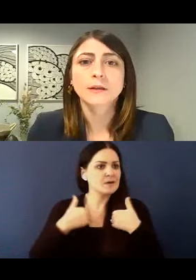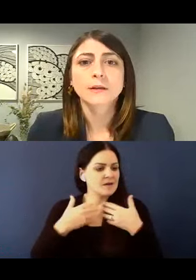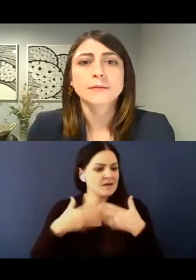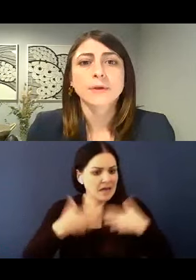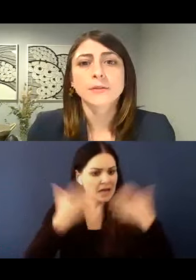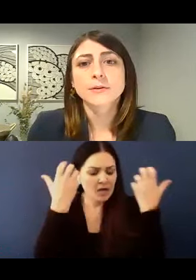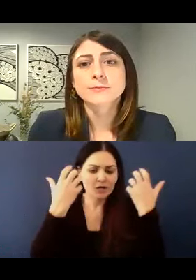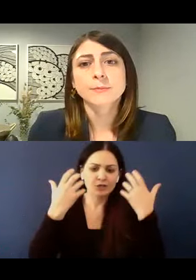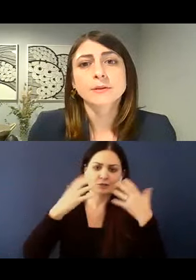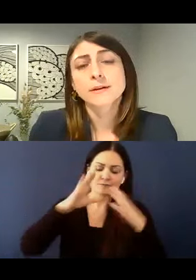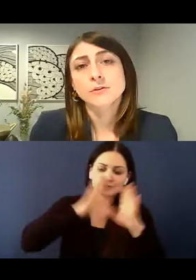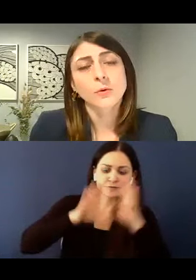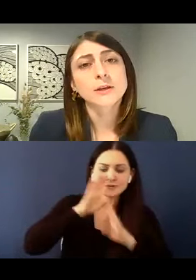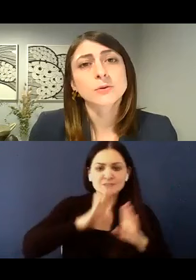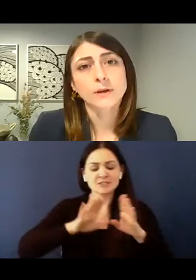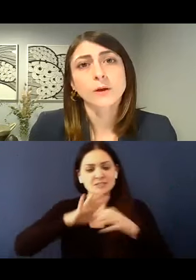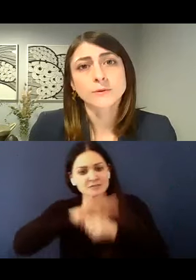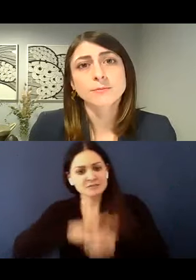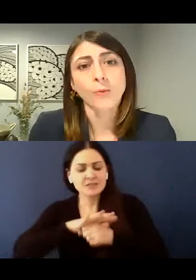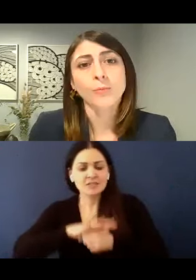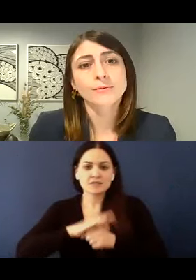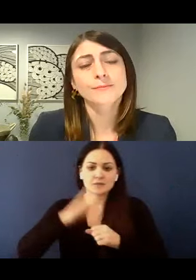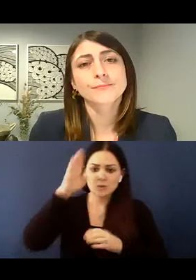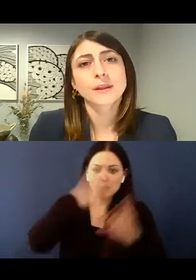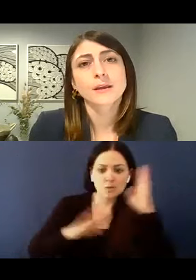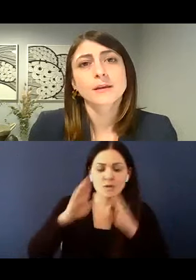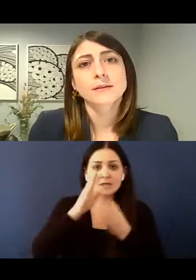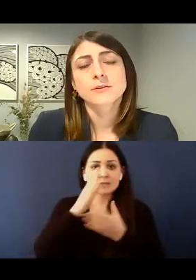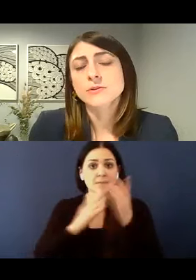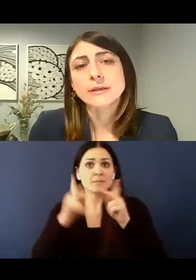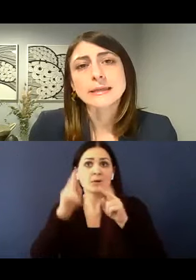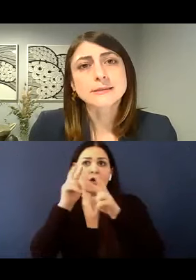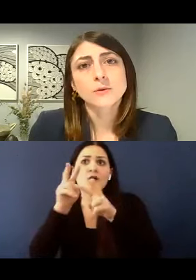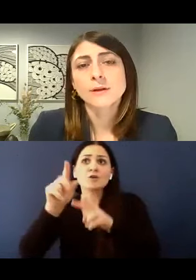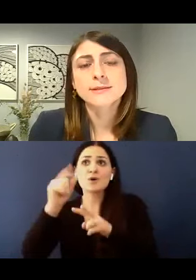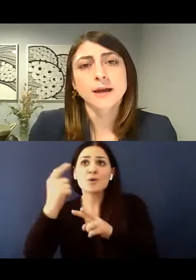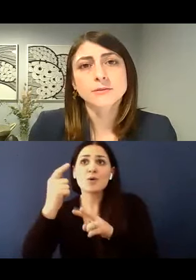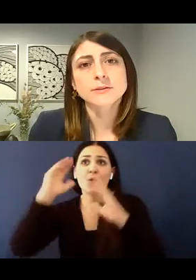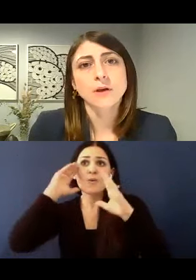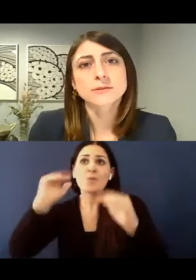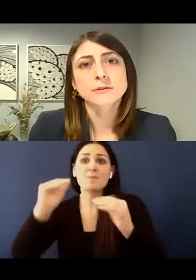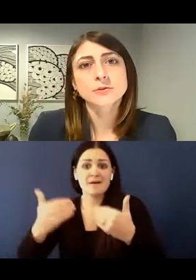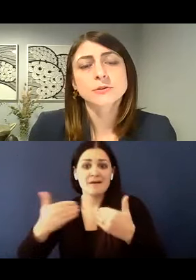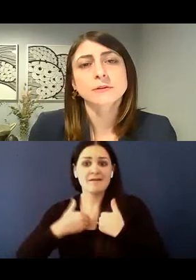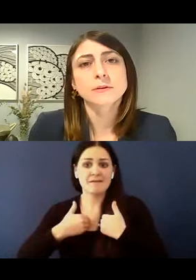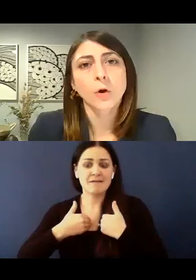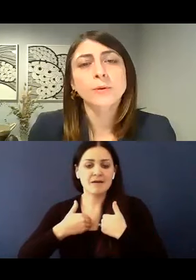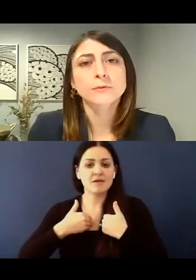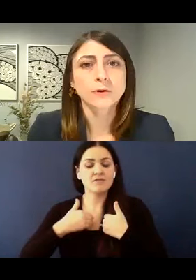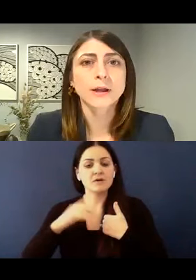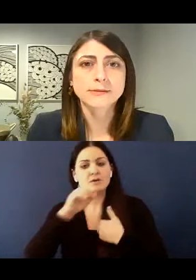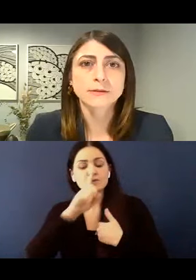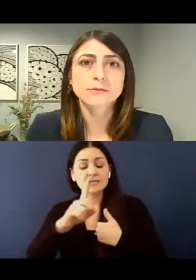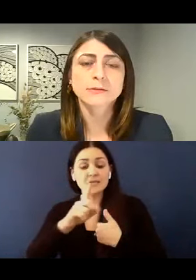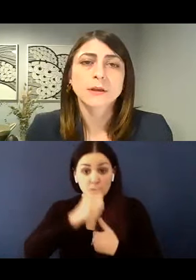worry. Others may be looking to 2021 with some hope. There's no easy one-size-fits-all solution to coping